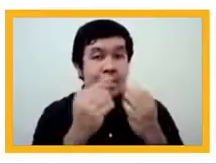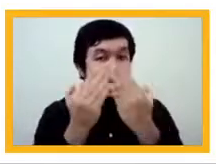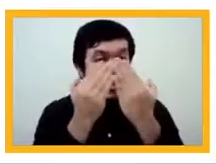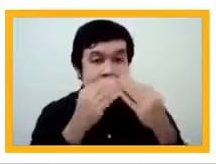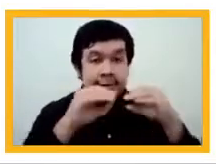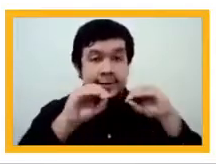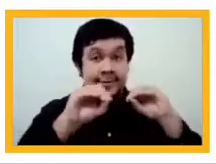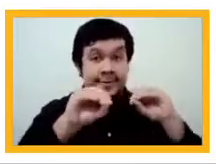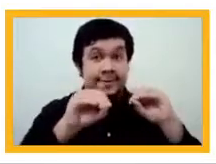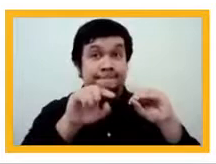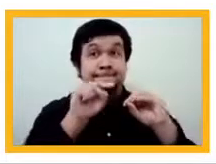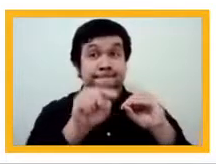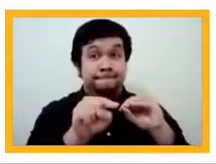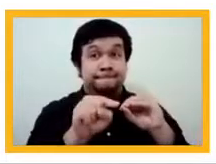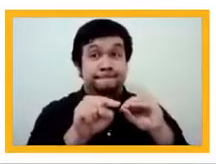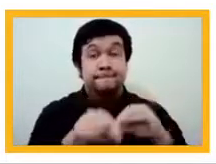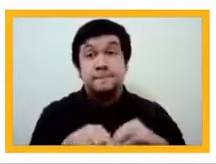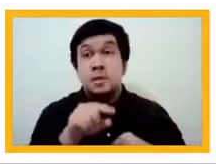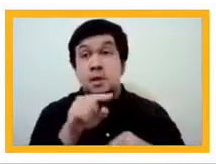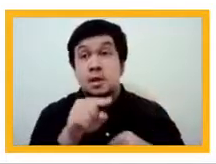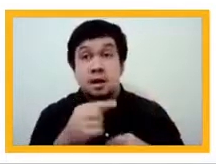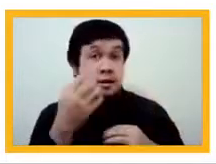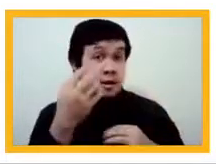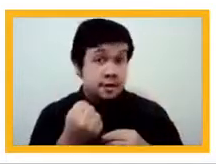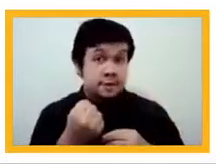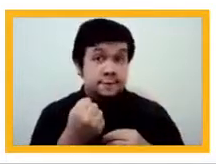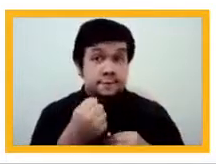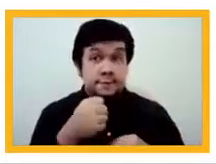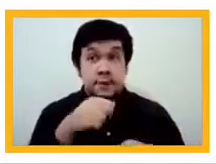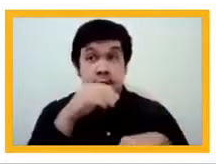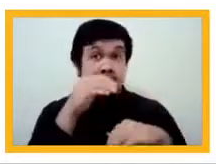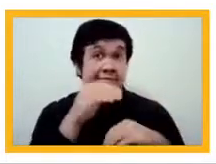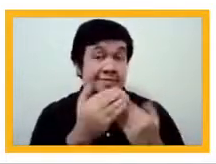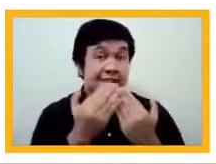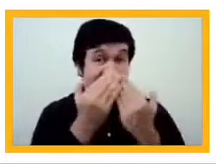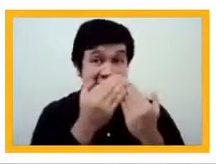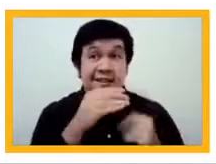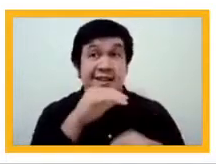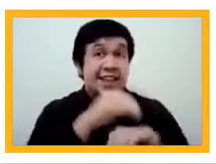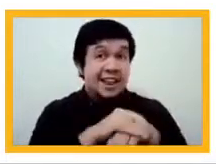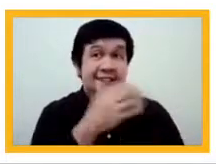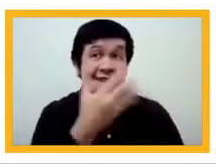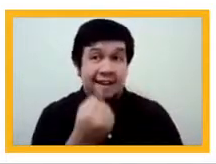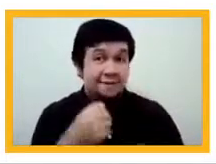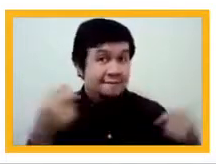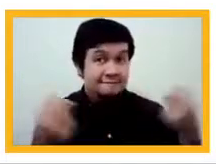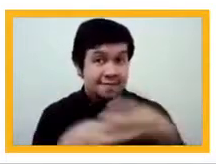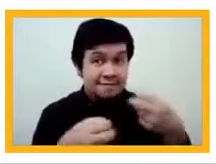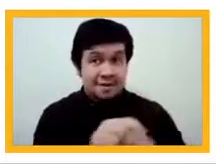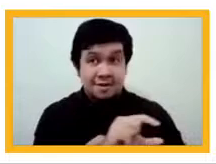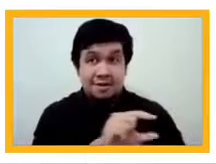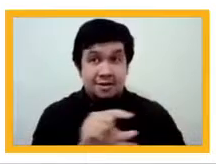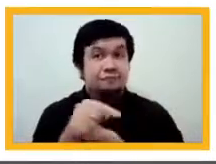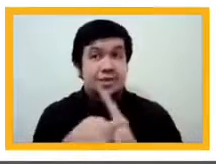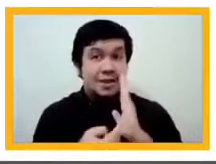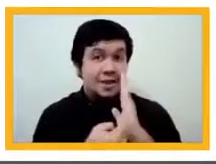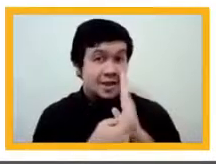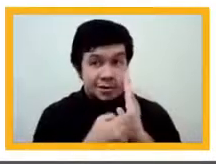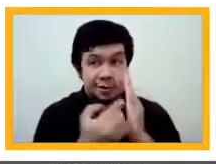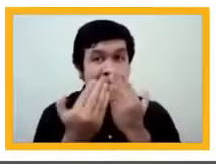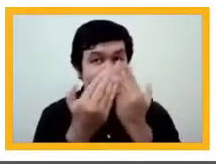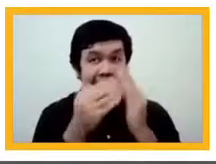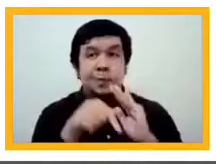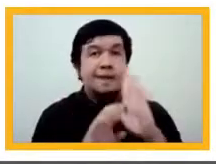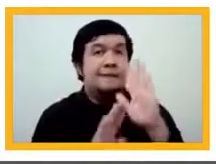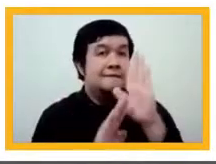English captioned online KMOOC course for their job development. Mm-hmm. Yep. Thank you. So what you're